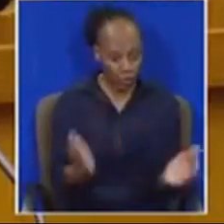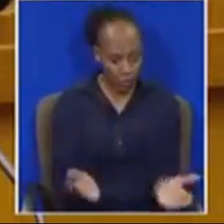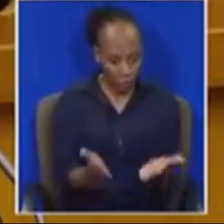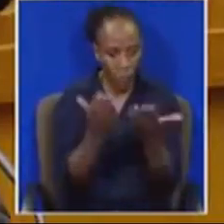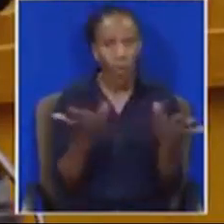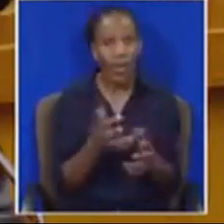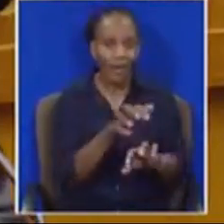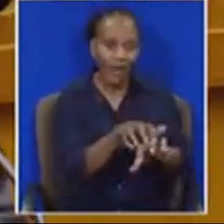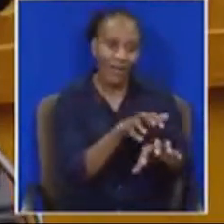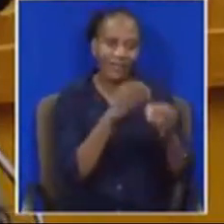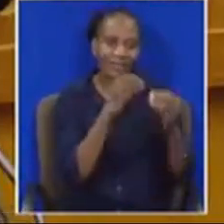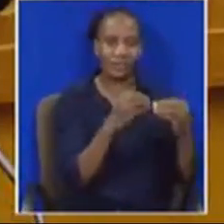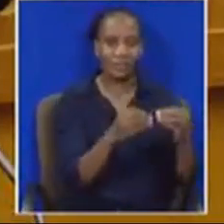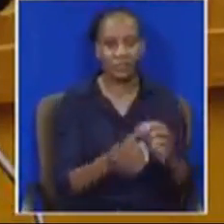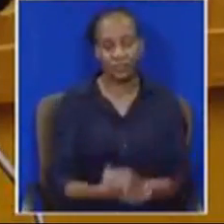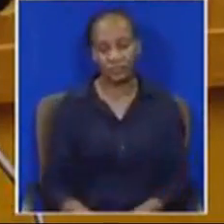agriculture.